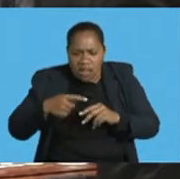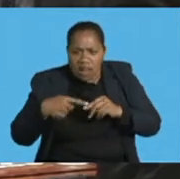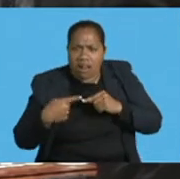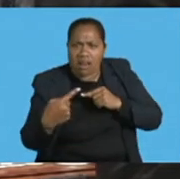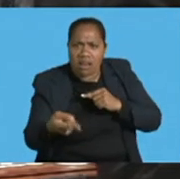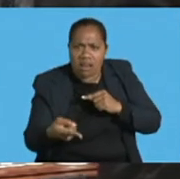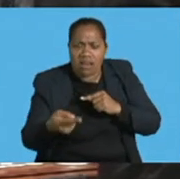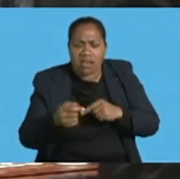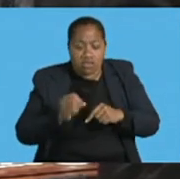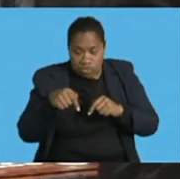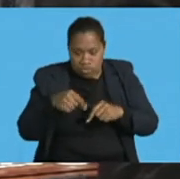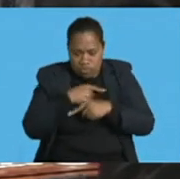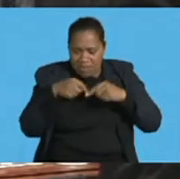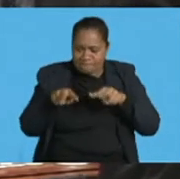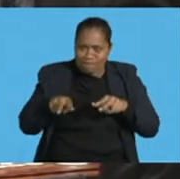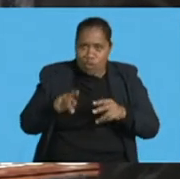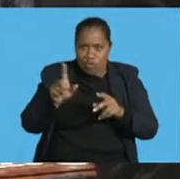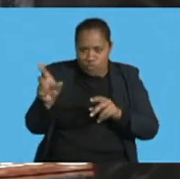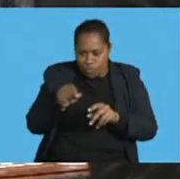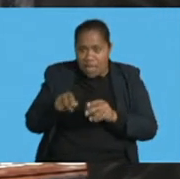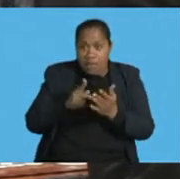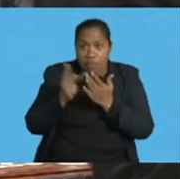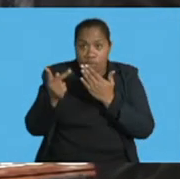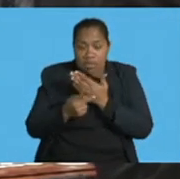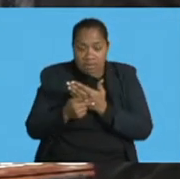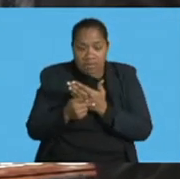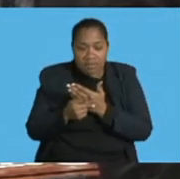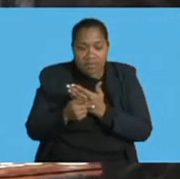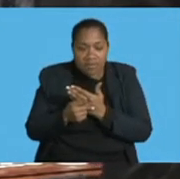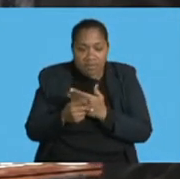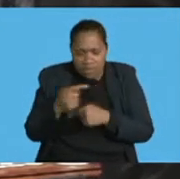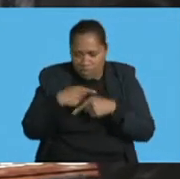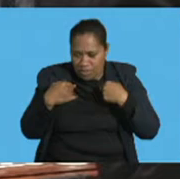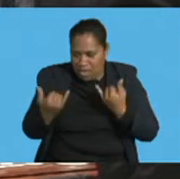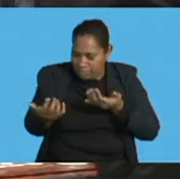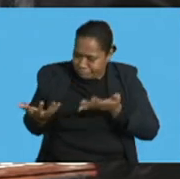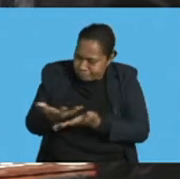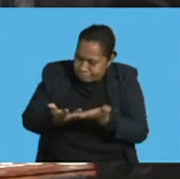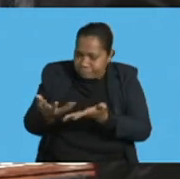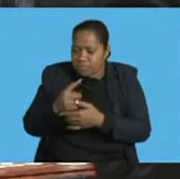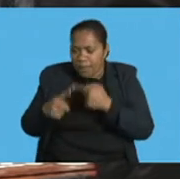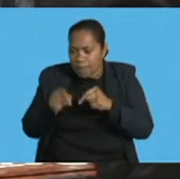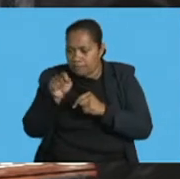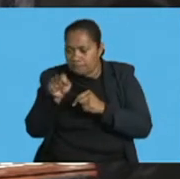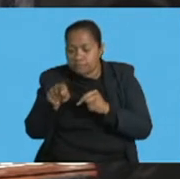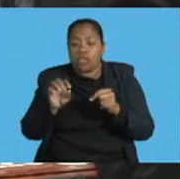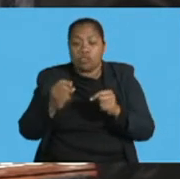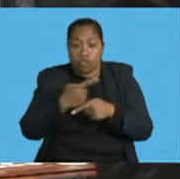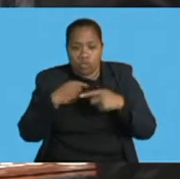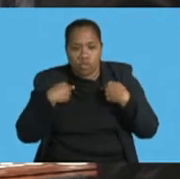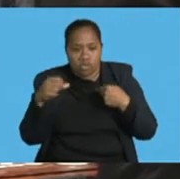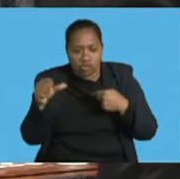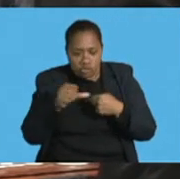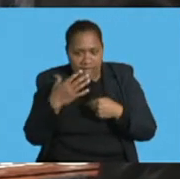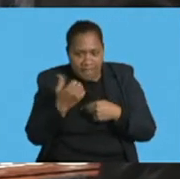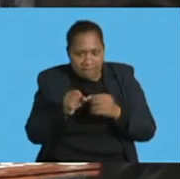this project once the bridge is repaired, and we are in discussion with the FRA, and we should be able to progress